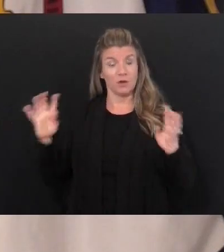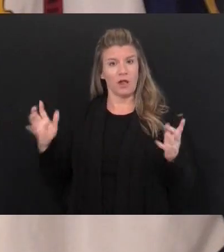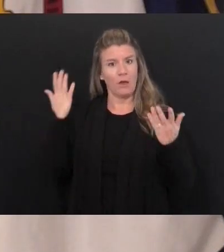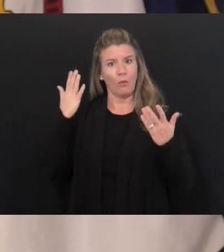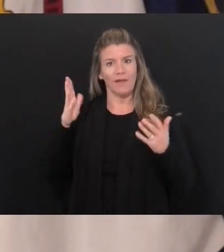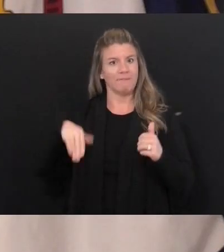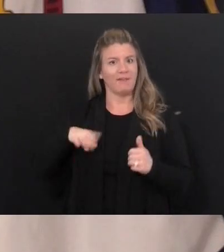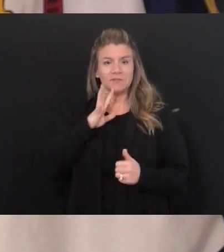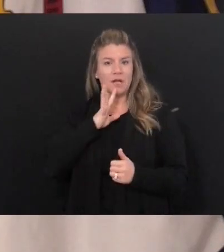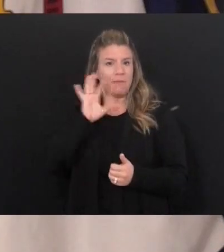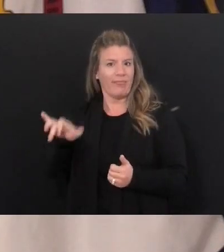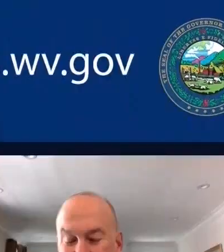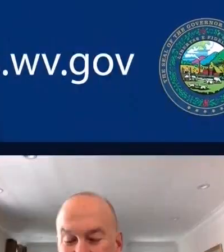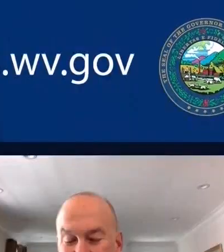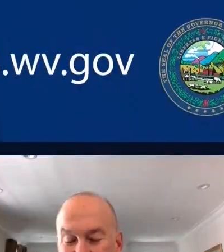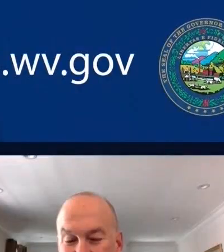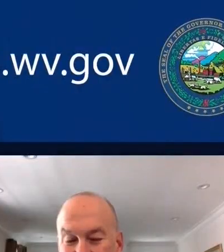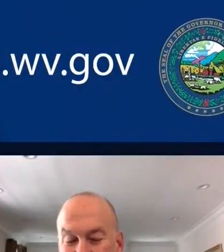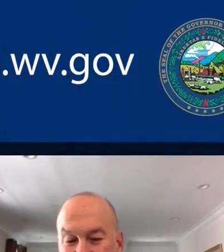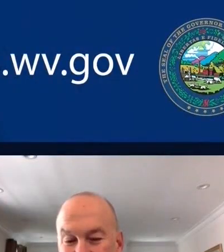them.